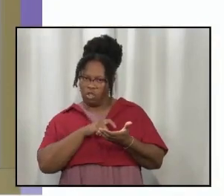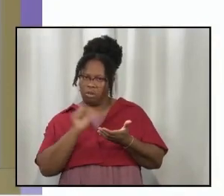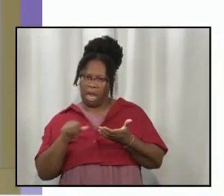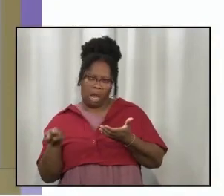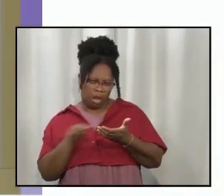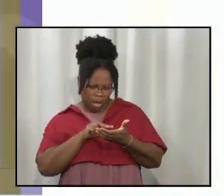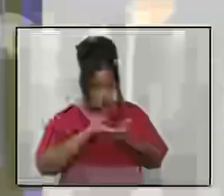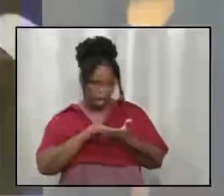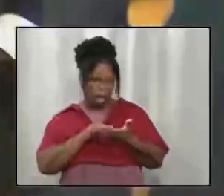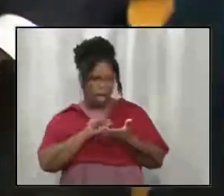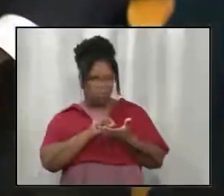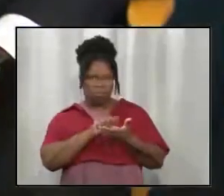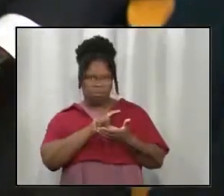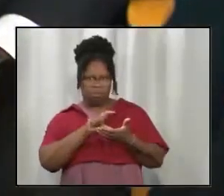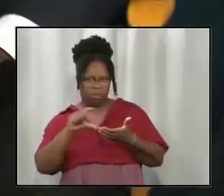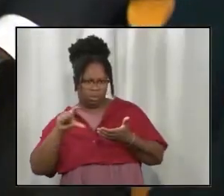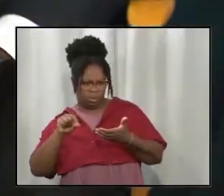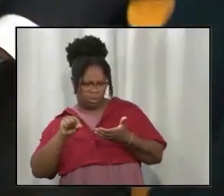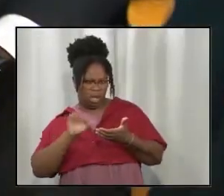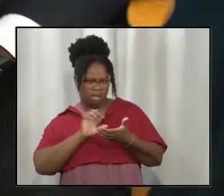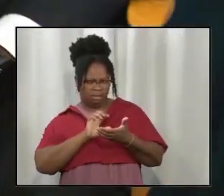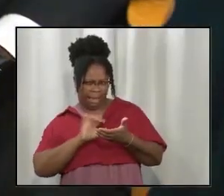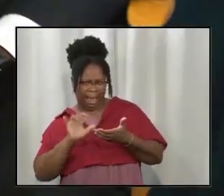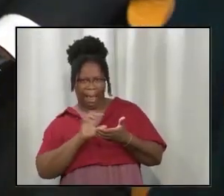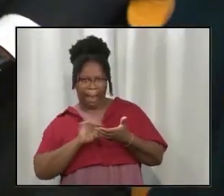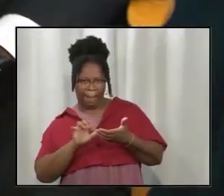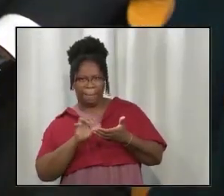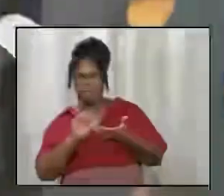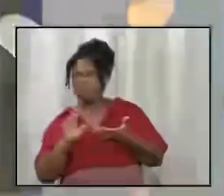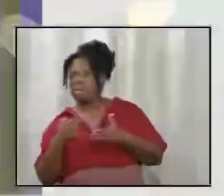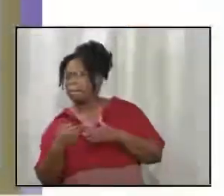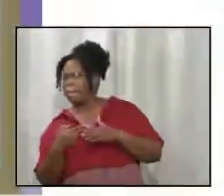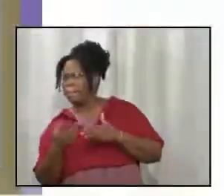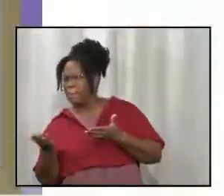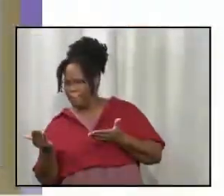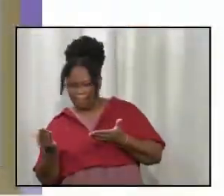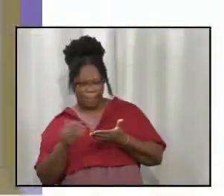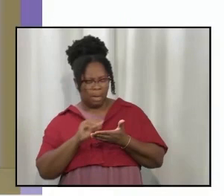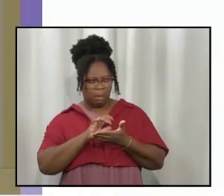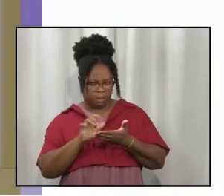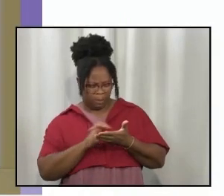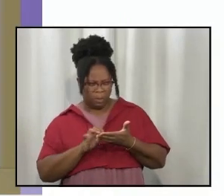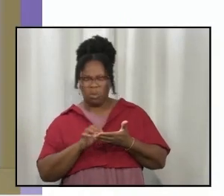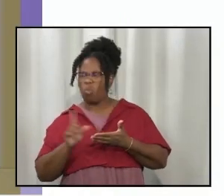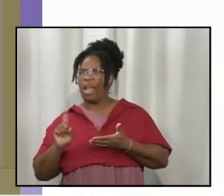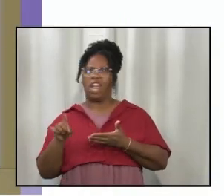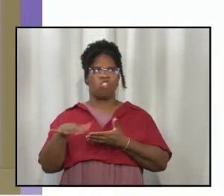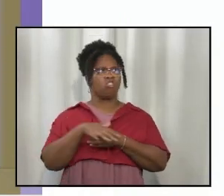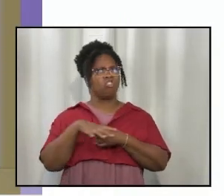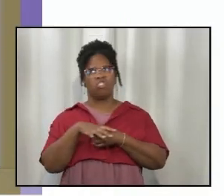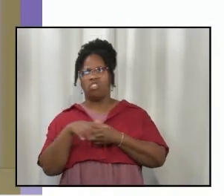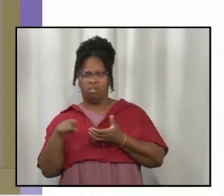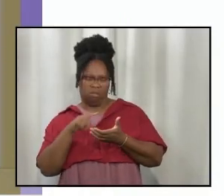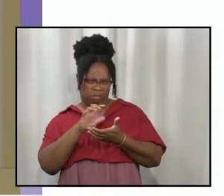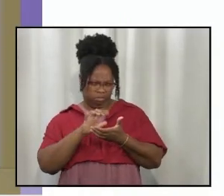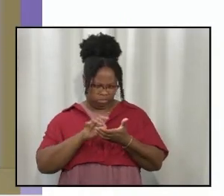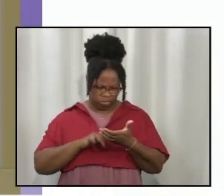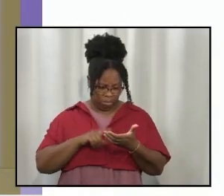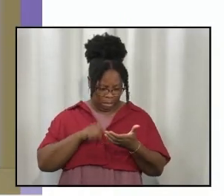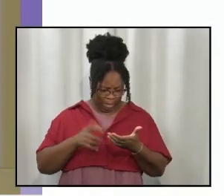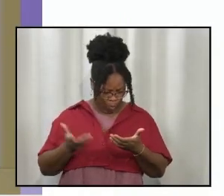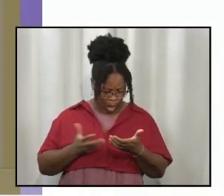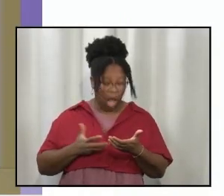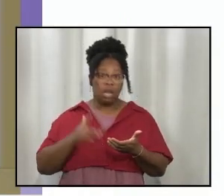to refer someone. They start putting in basic information, their first name, last name, the location, the type of call it is. And once they